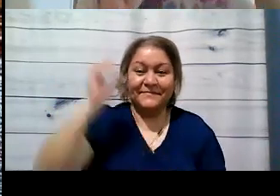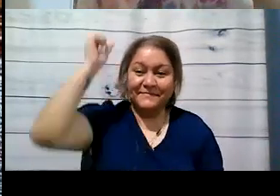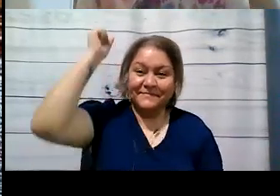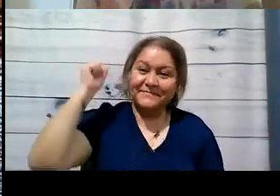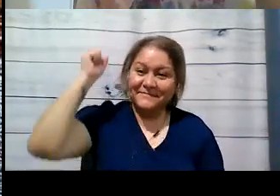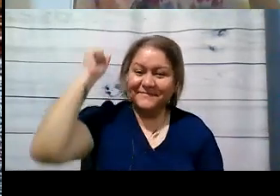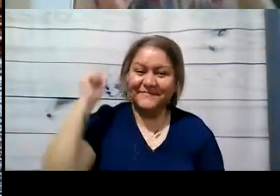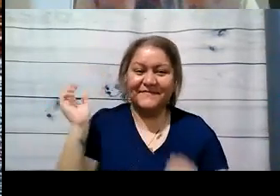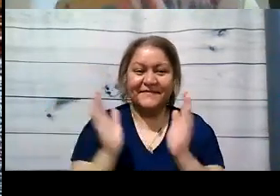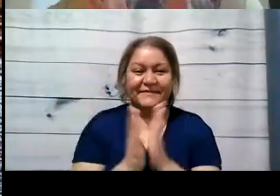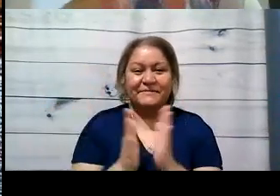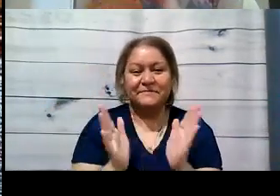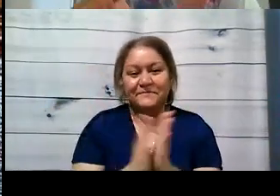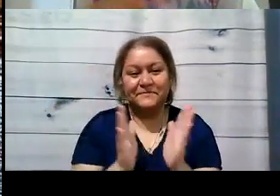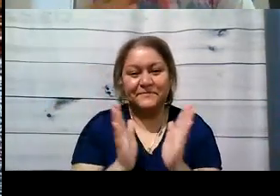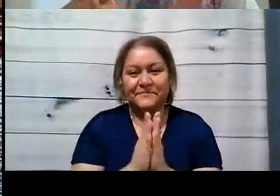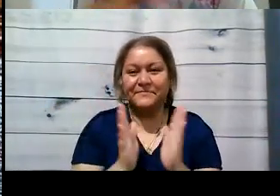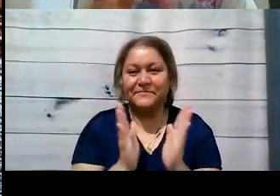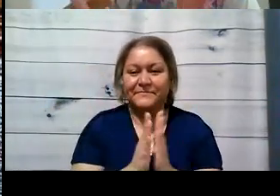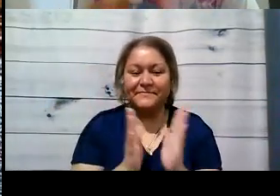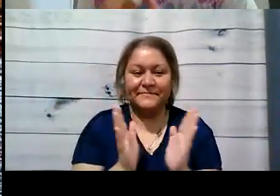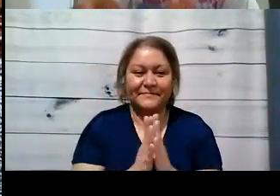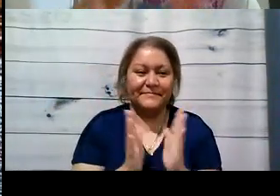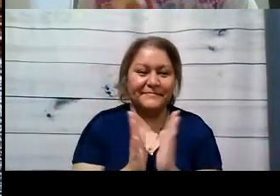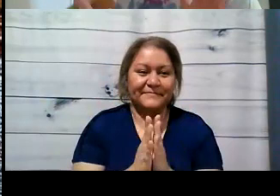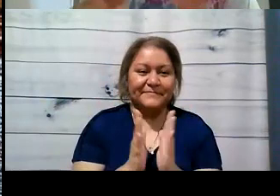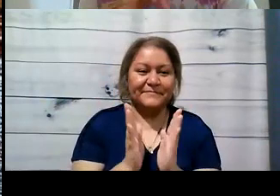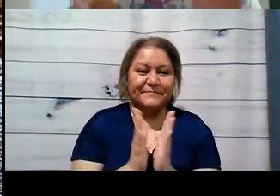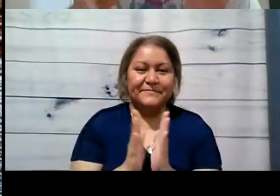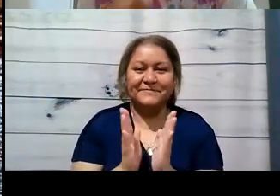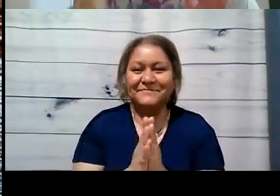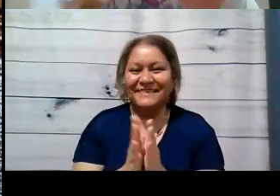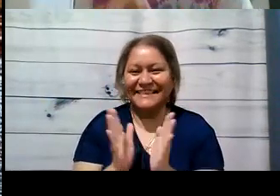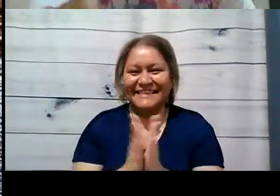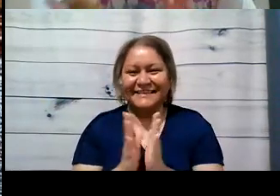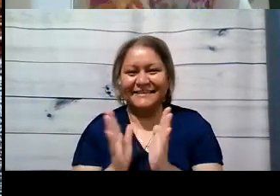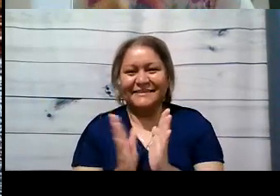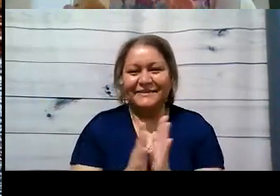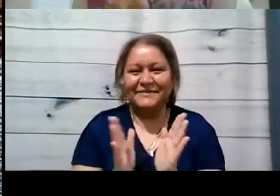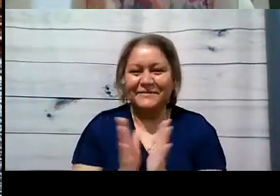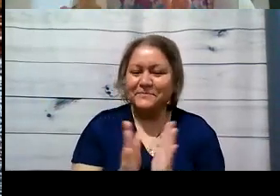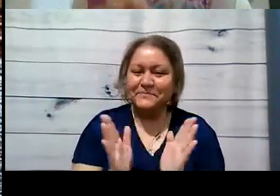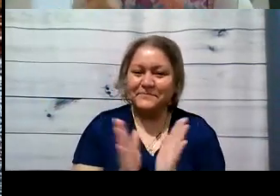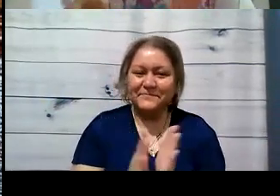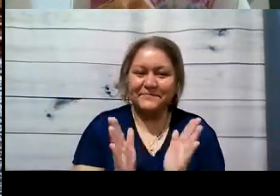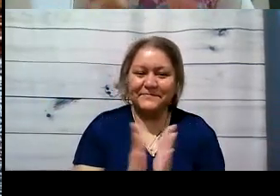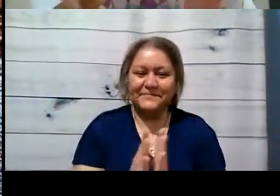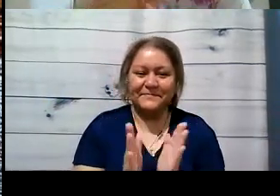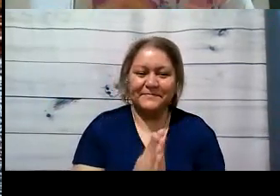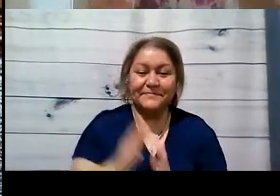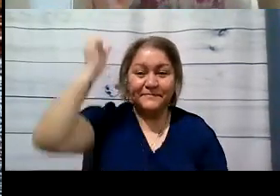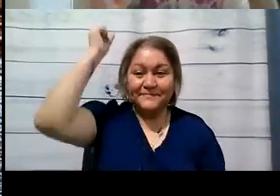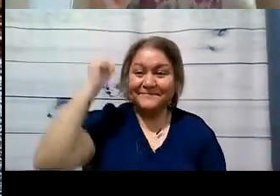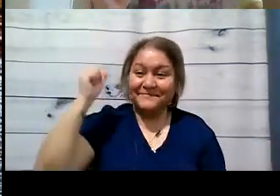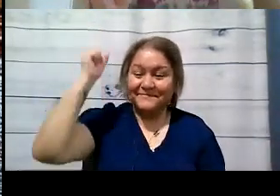you? The good morning train is coming. The good morning train is coming. The good morning train is coming. How are